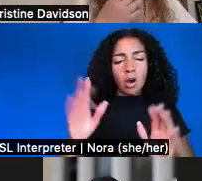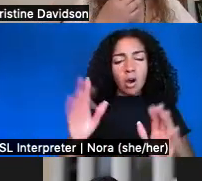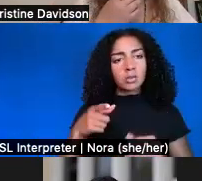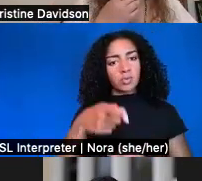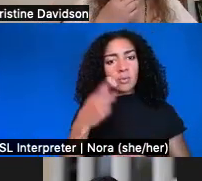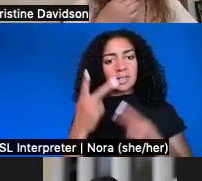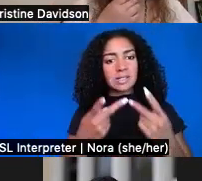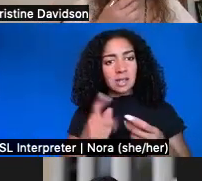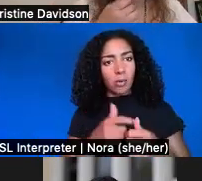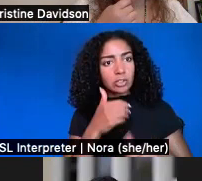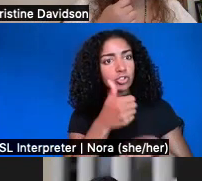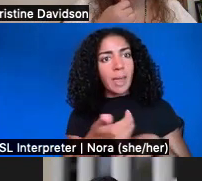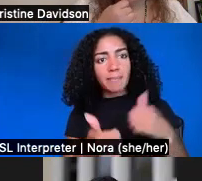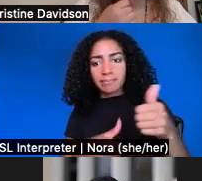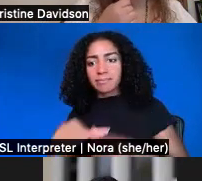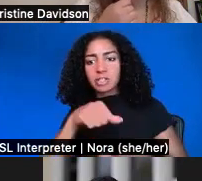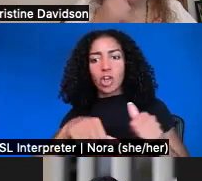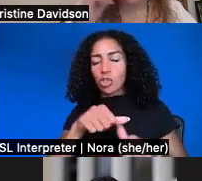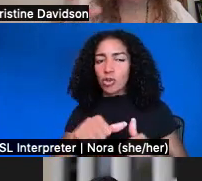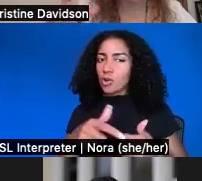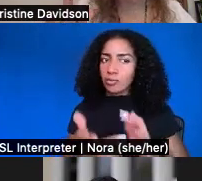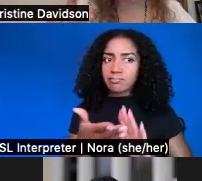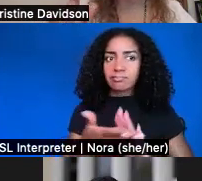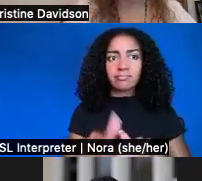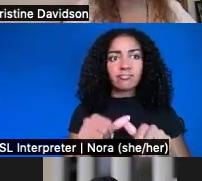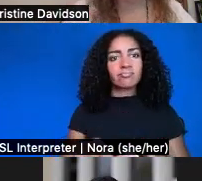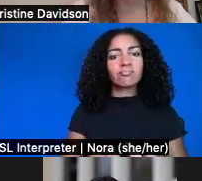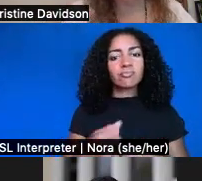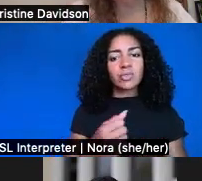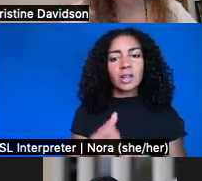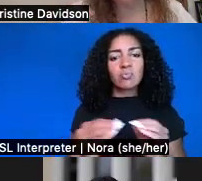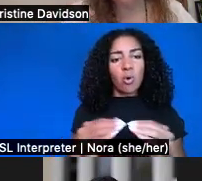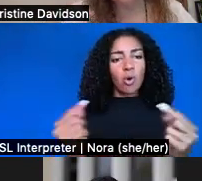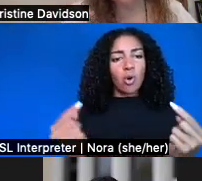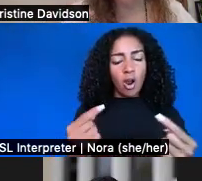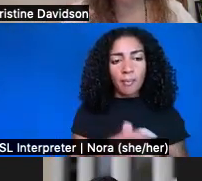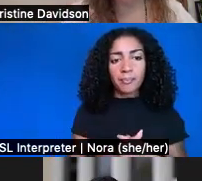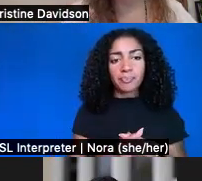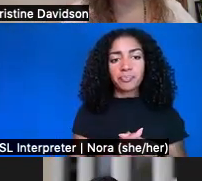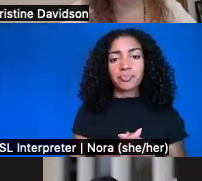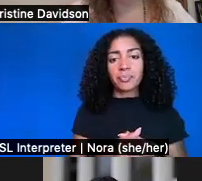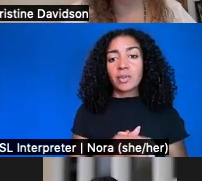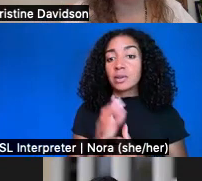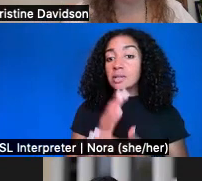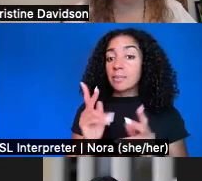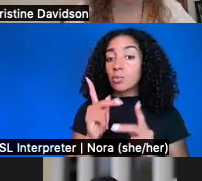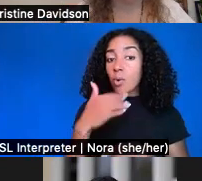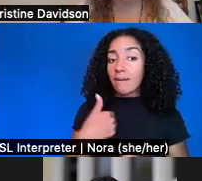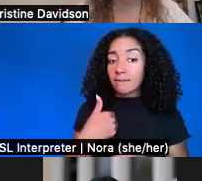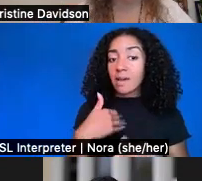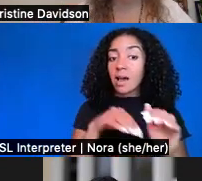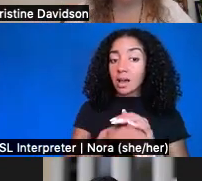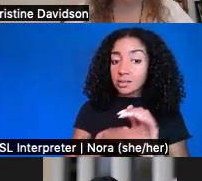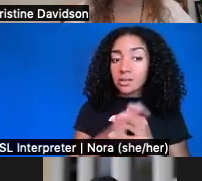Okay. There's people who have the access and the safety to learn some of